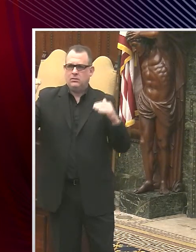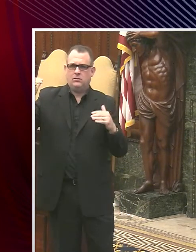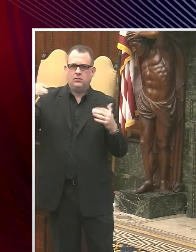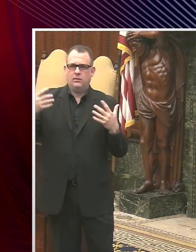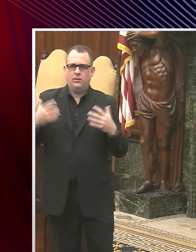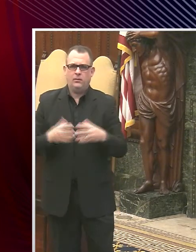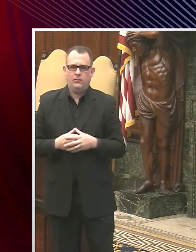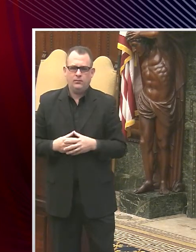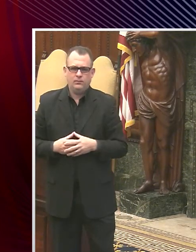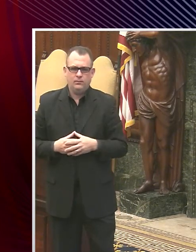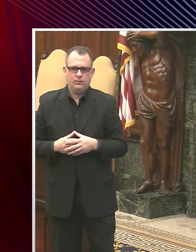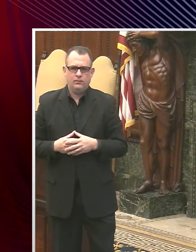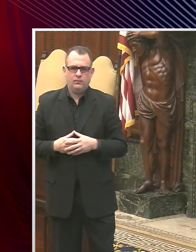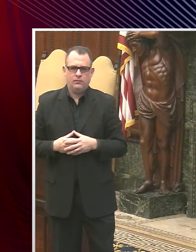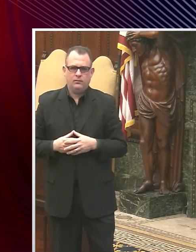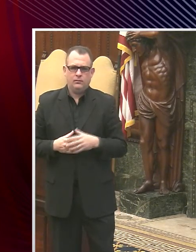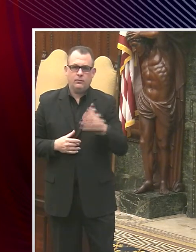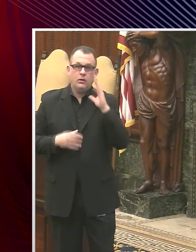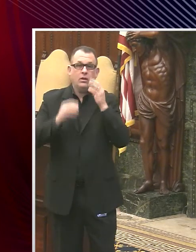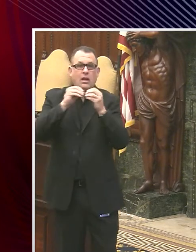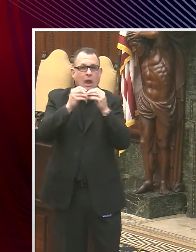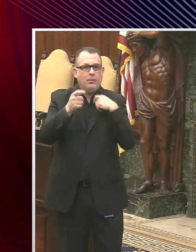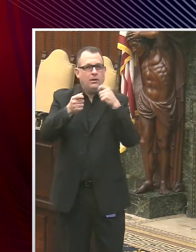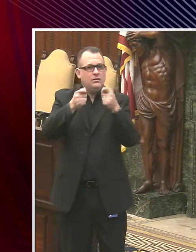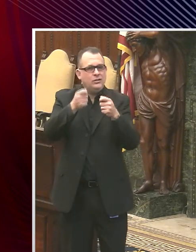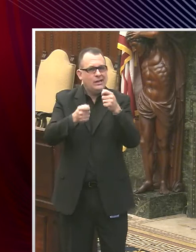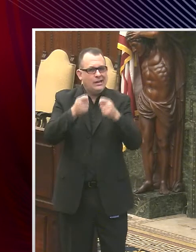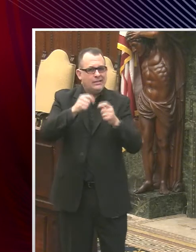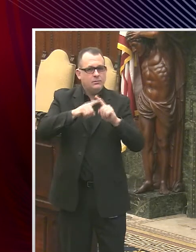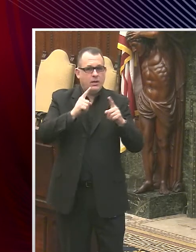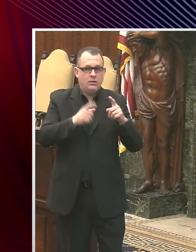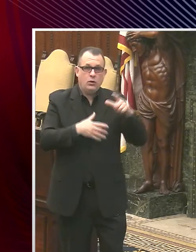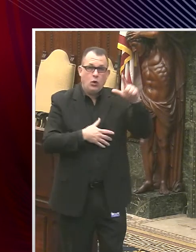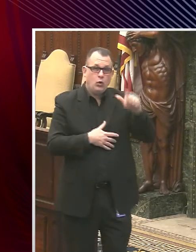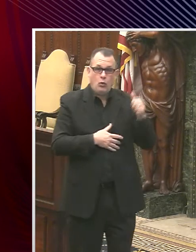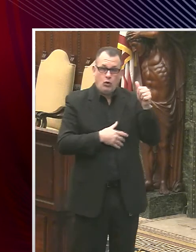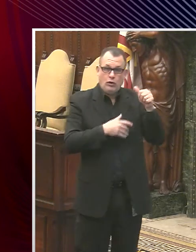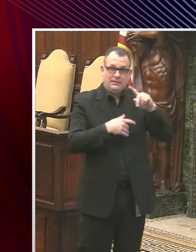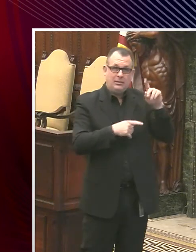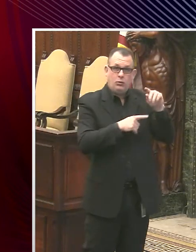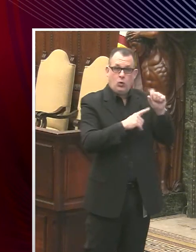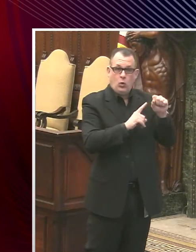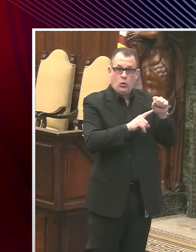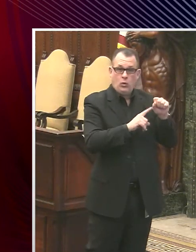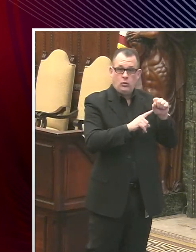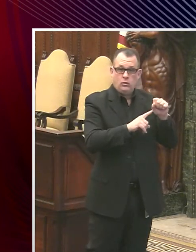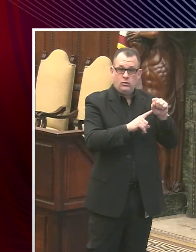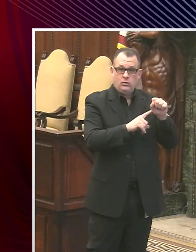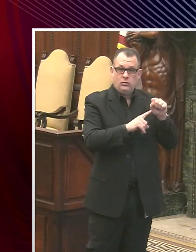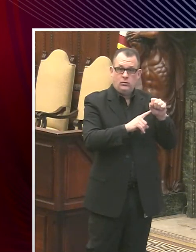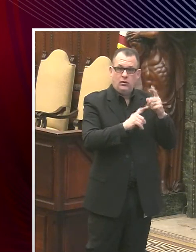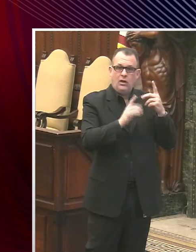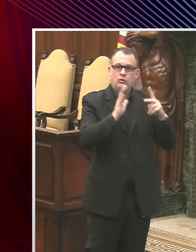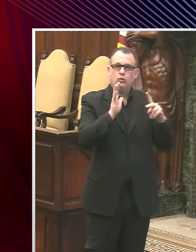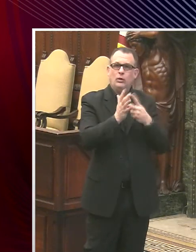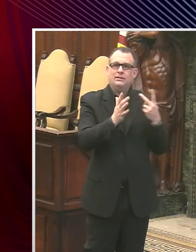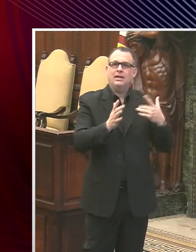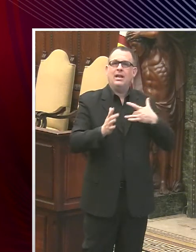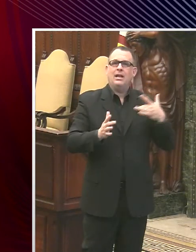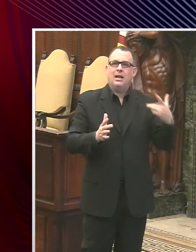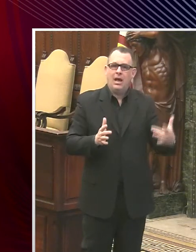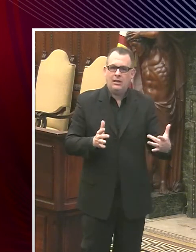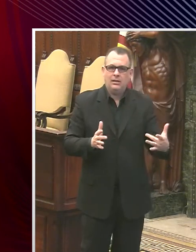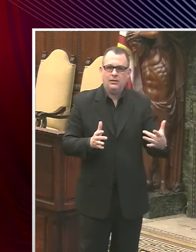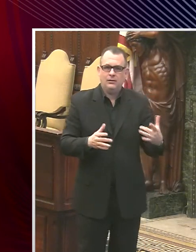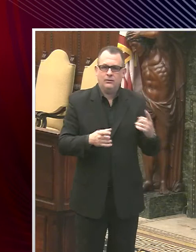The ratios changes over time, but approximately people in the lowest zip codes were maybe twice as likely to be